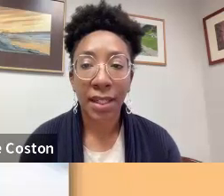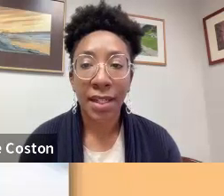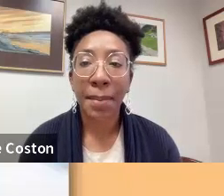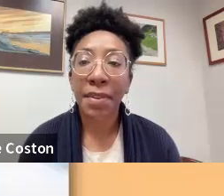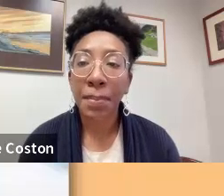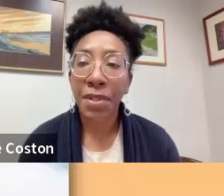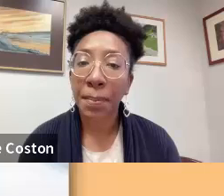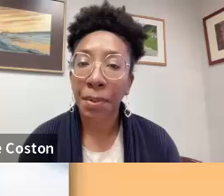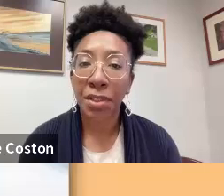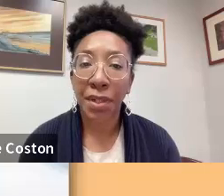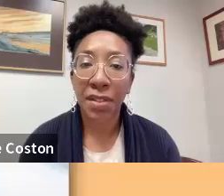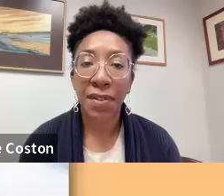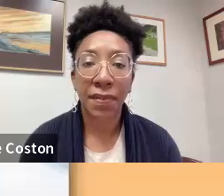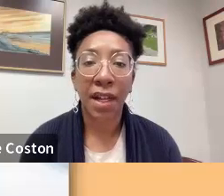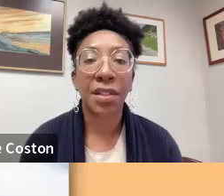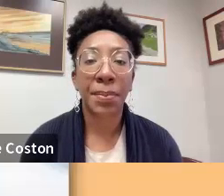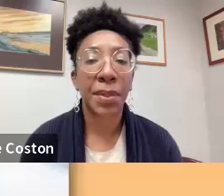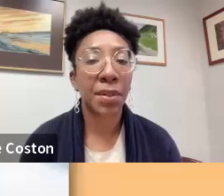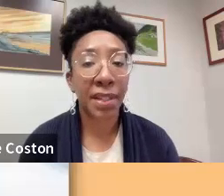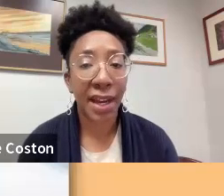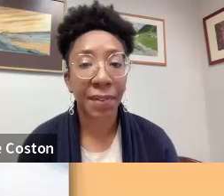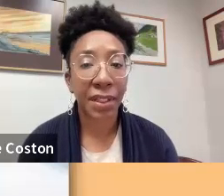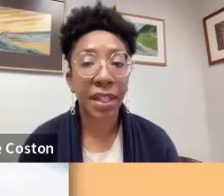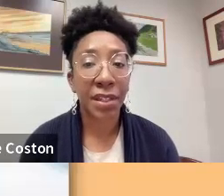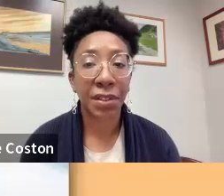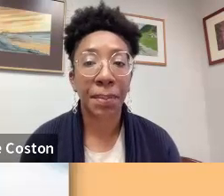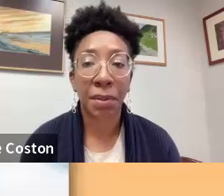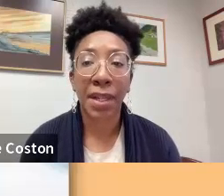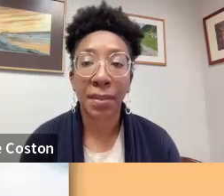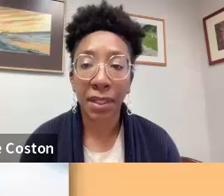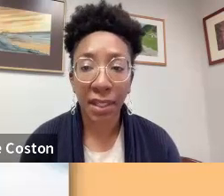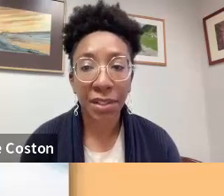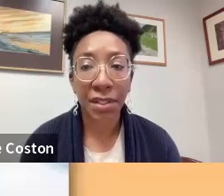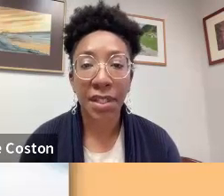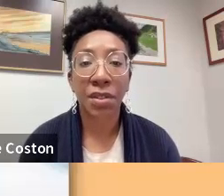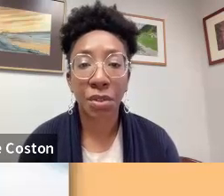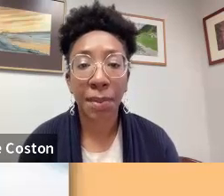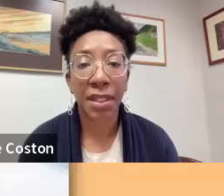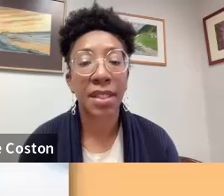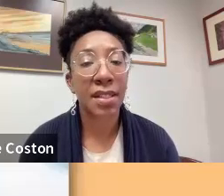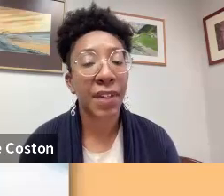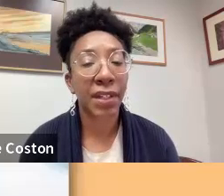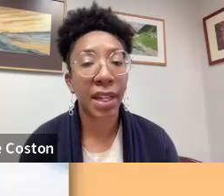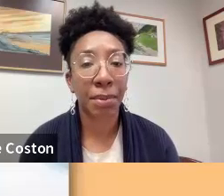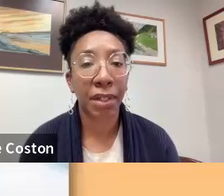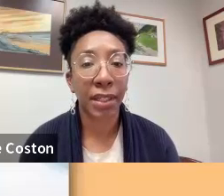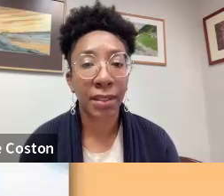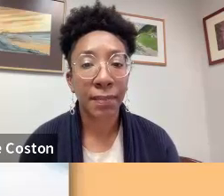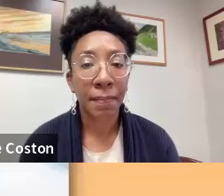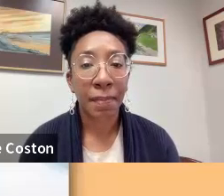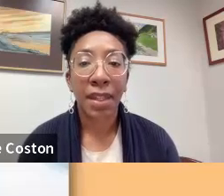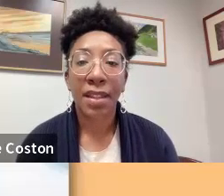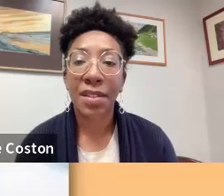all. Some of the most important transfers of knowledge between North Africa and Europe throughout the Middle Ages is attributed to this very